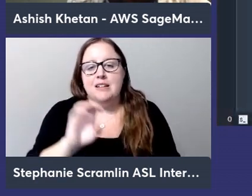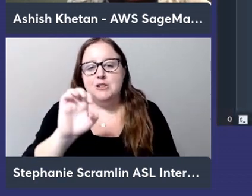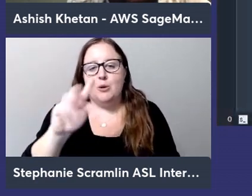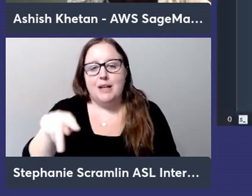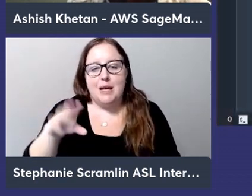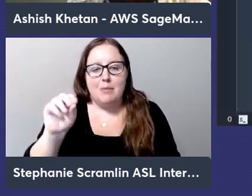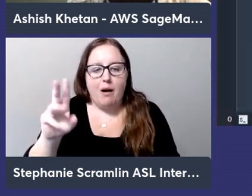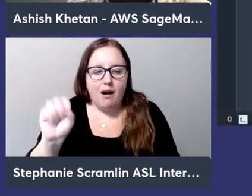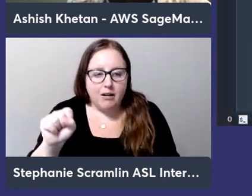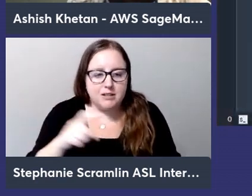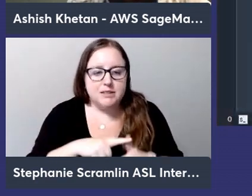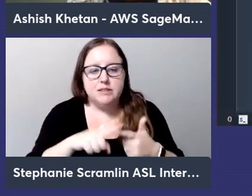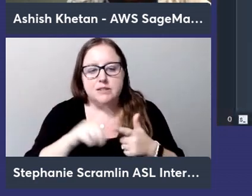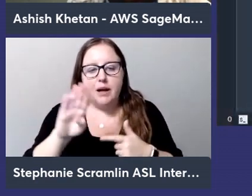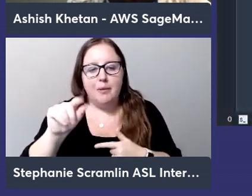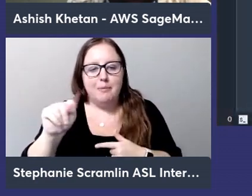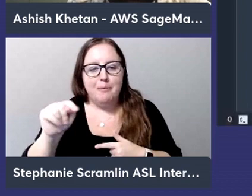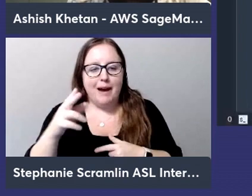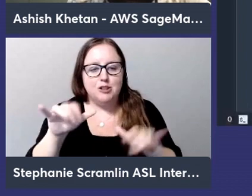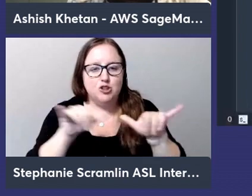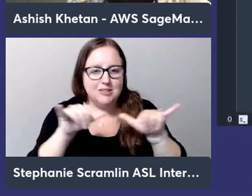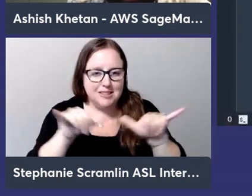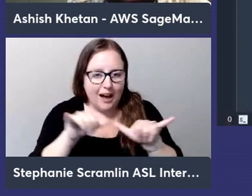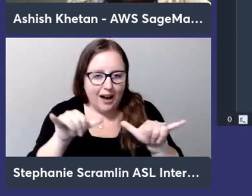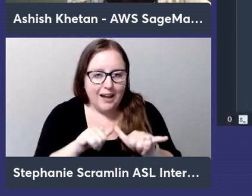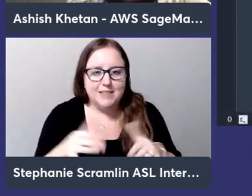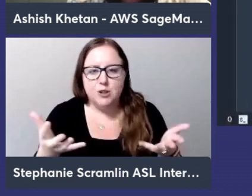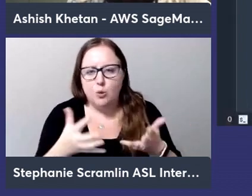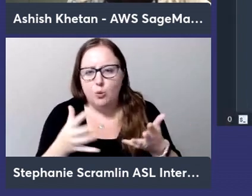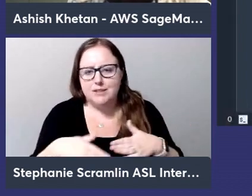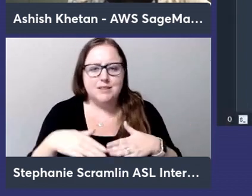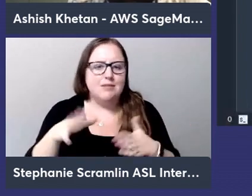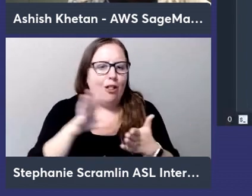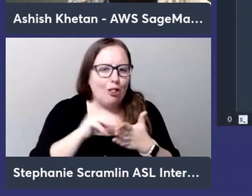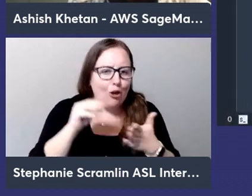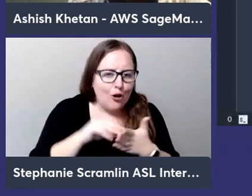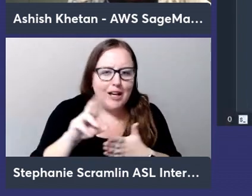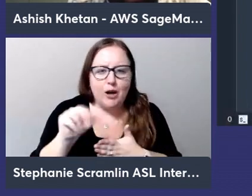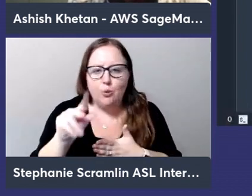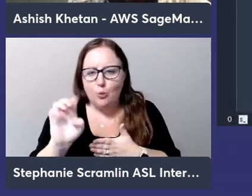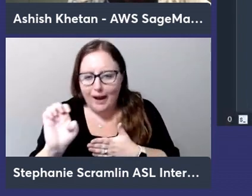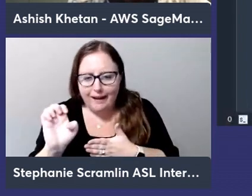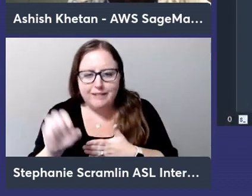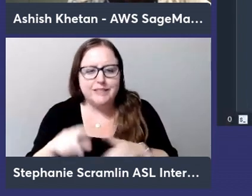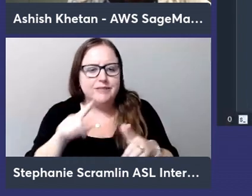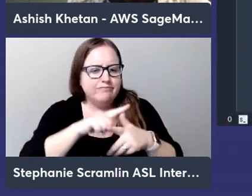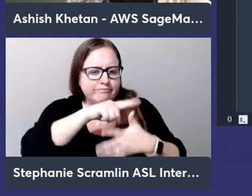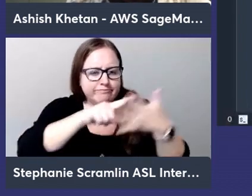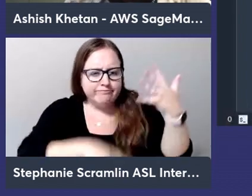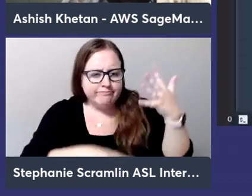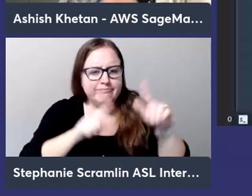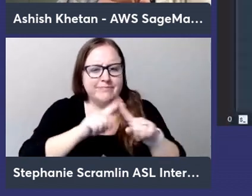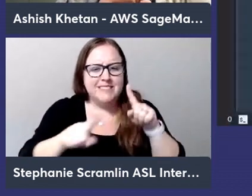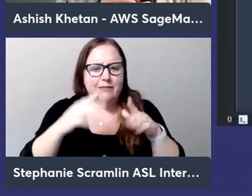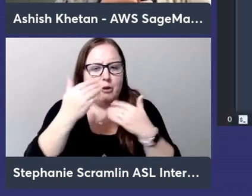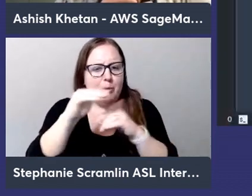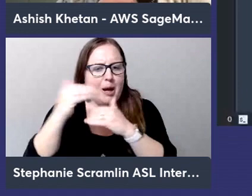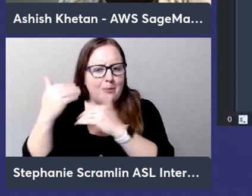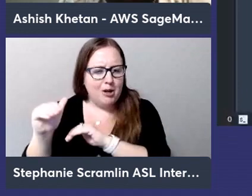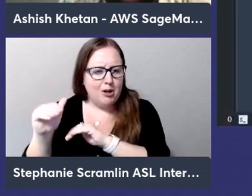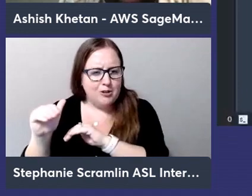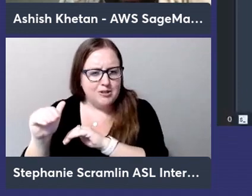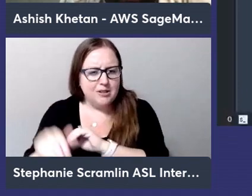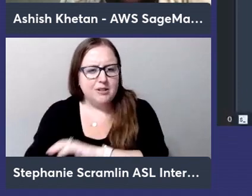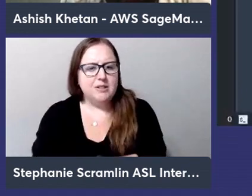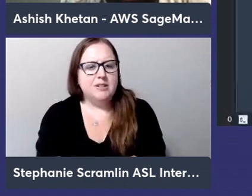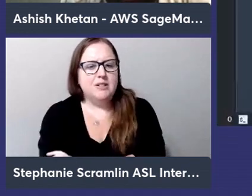which optimizer do you want to use? What is the learning rate? What is the learning rate, different hyperparameters of these optimizers? And do you